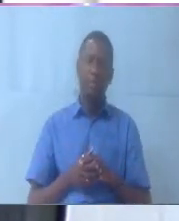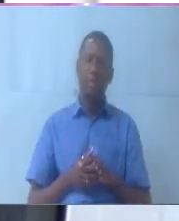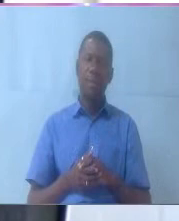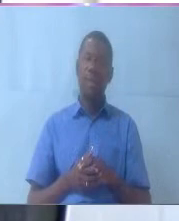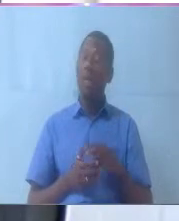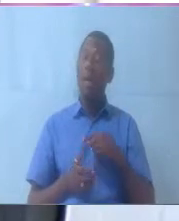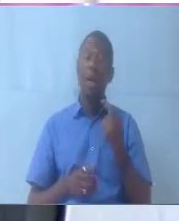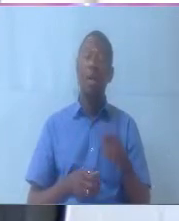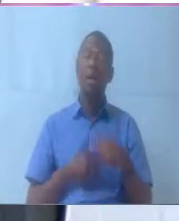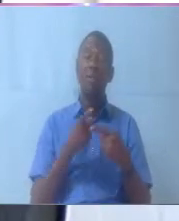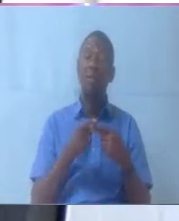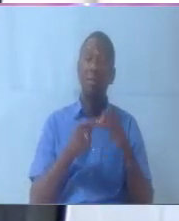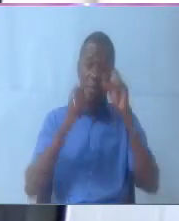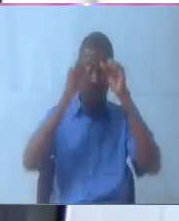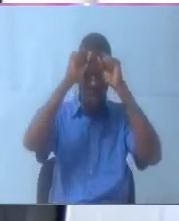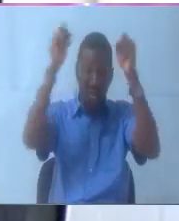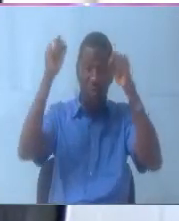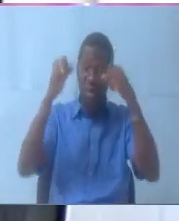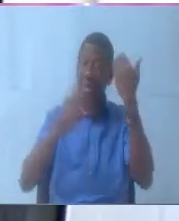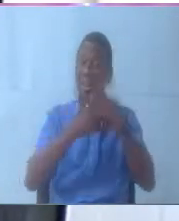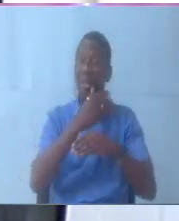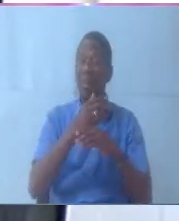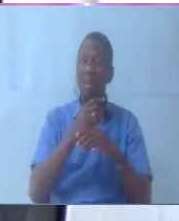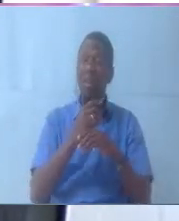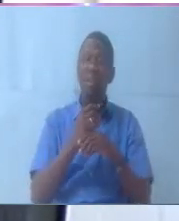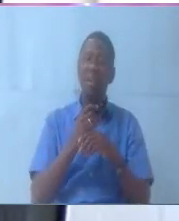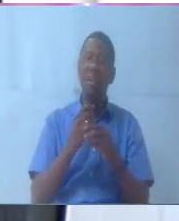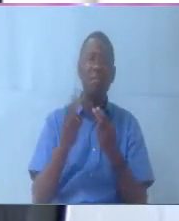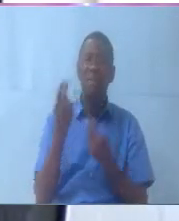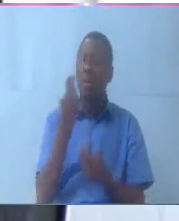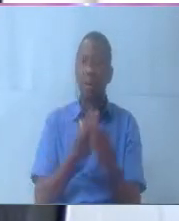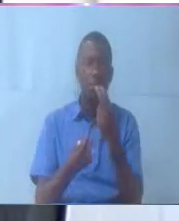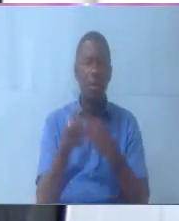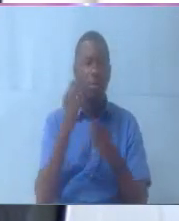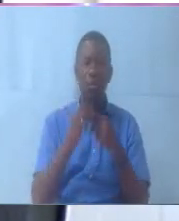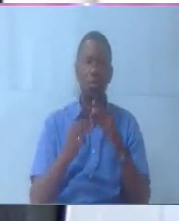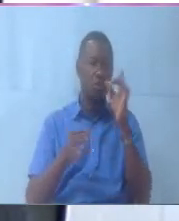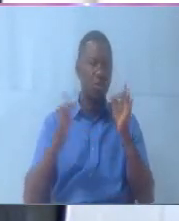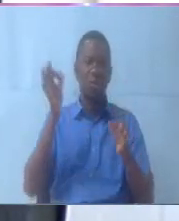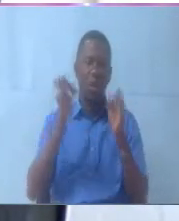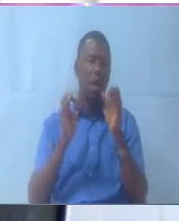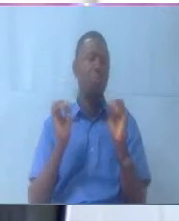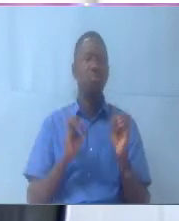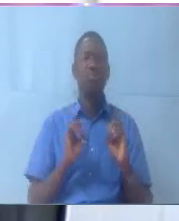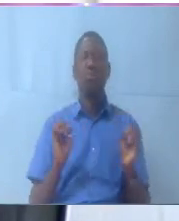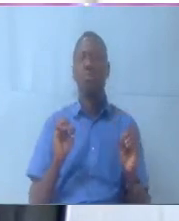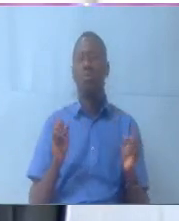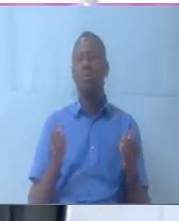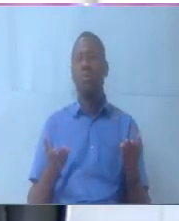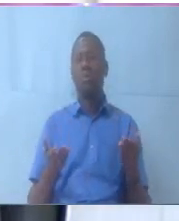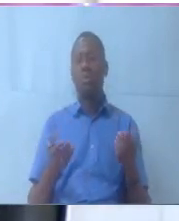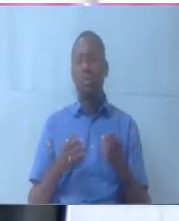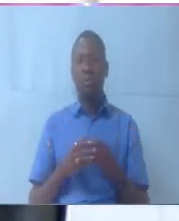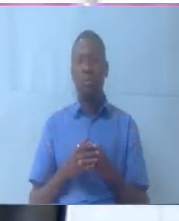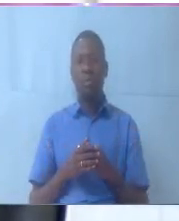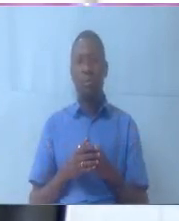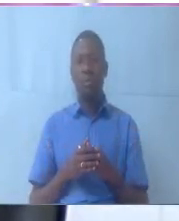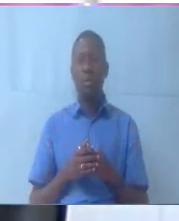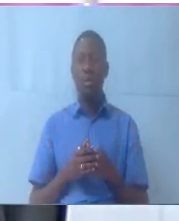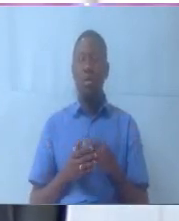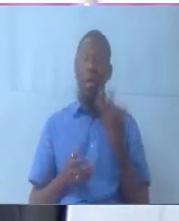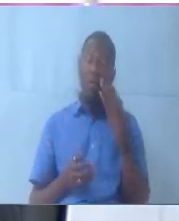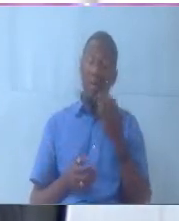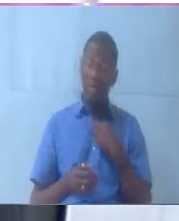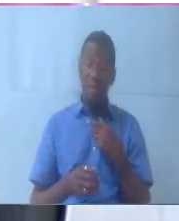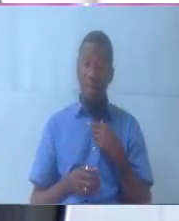decisions. Adu mansab kunda manna muru pour ka o kito lu sain kan wulindi kotake. And whether they were aggrieved or they